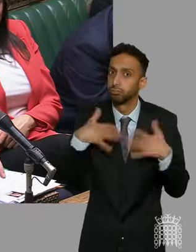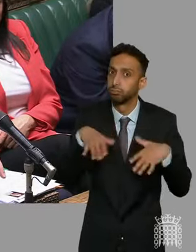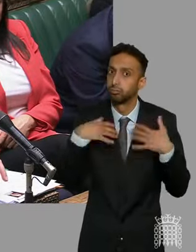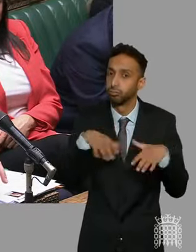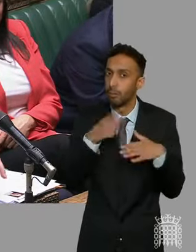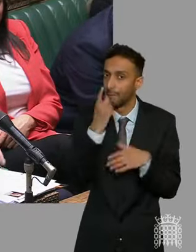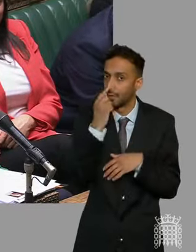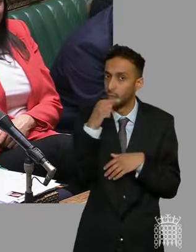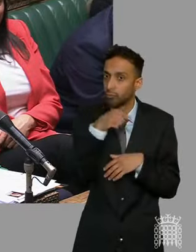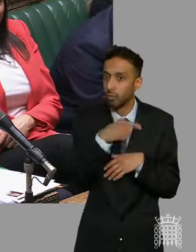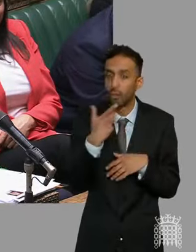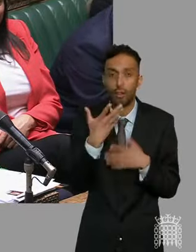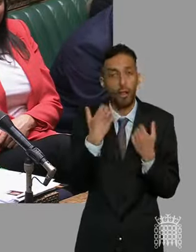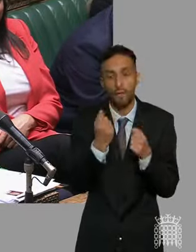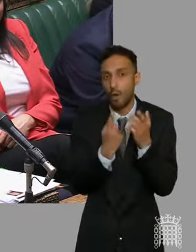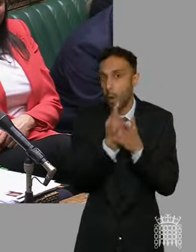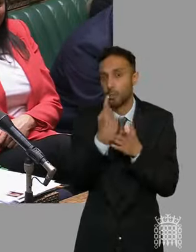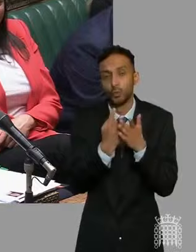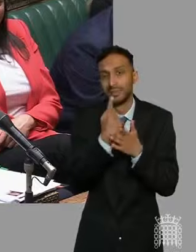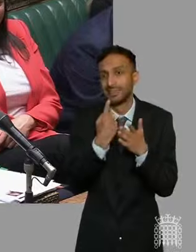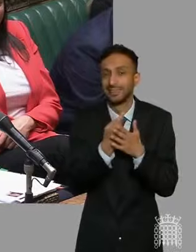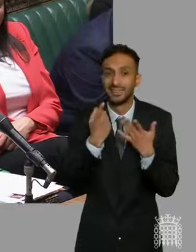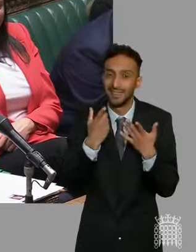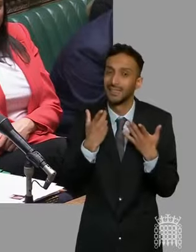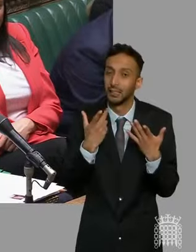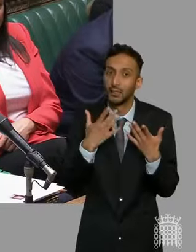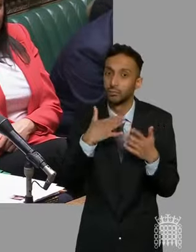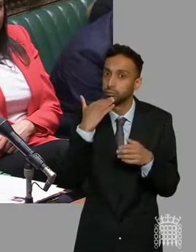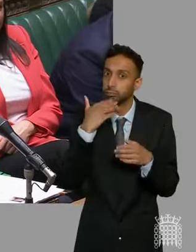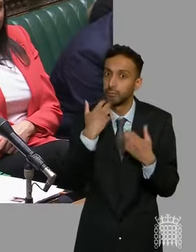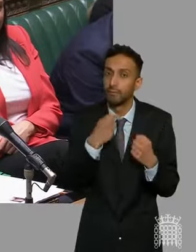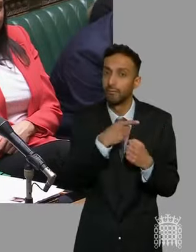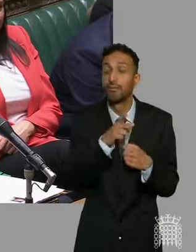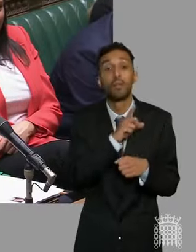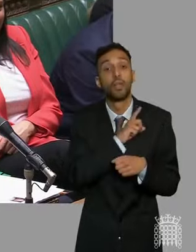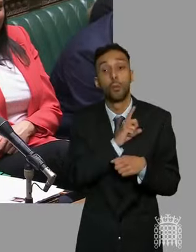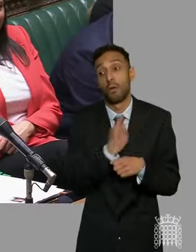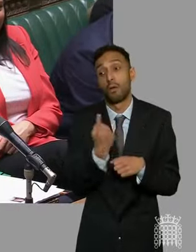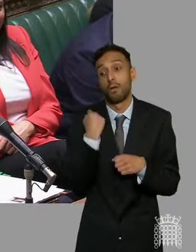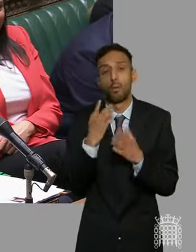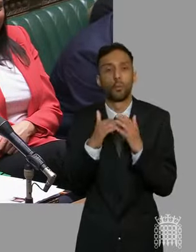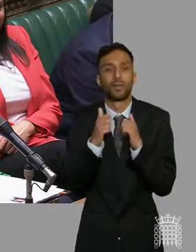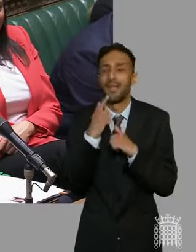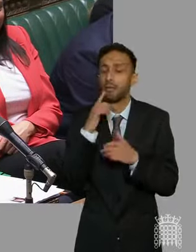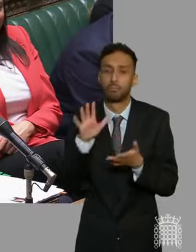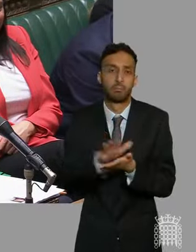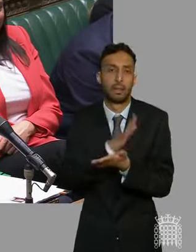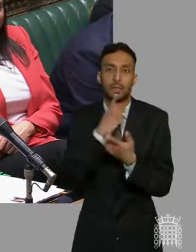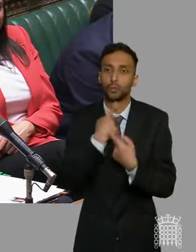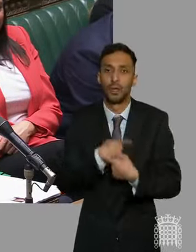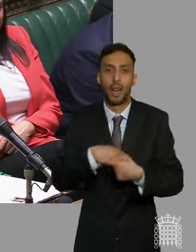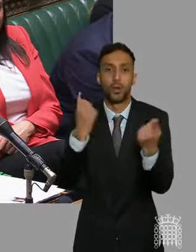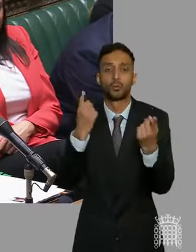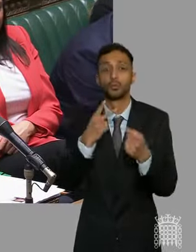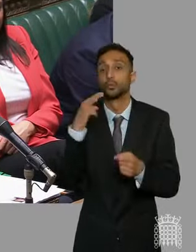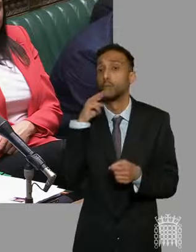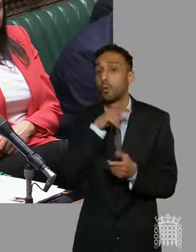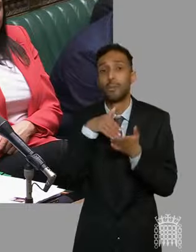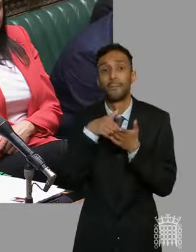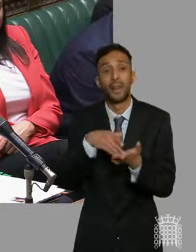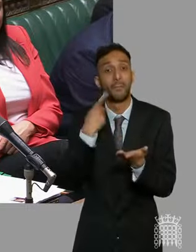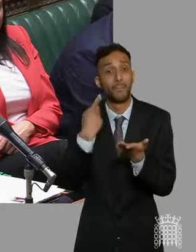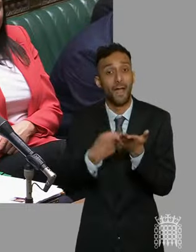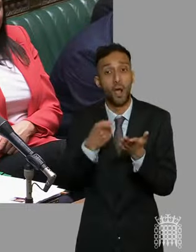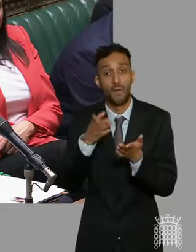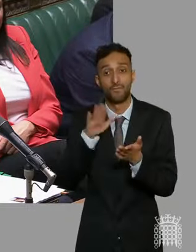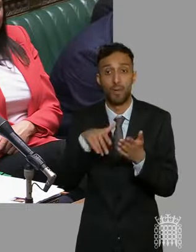at the weekend I was very pleased to announce £200 million from the National Wealth Fund to incentivise private investment. That, of course, Mr